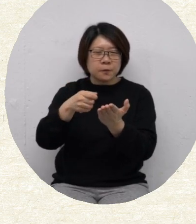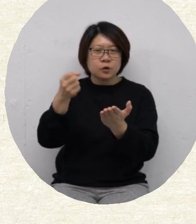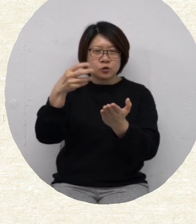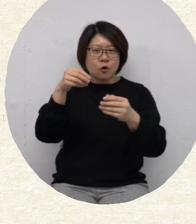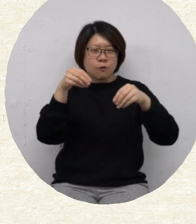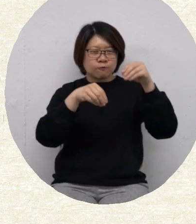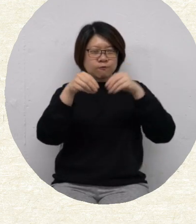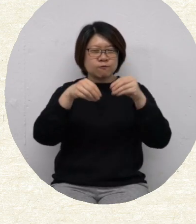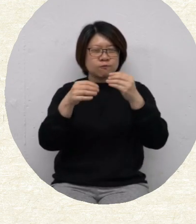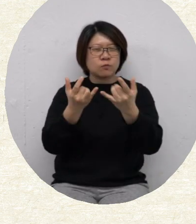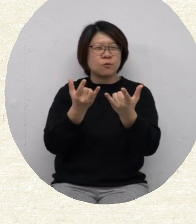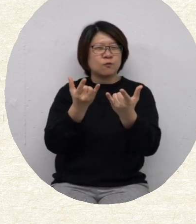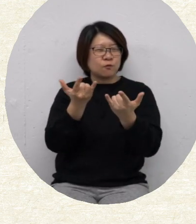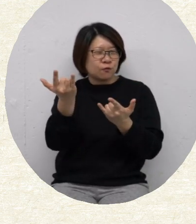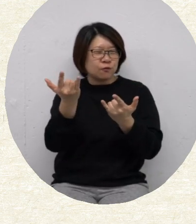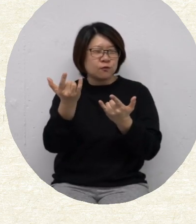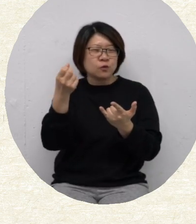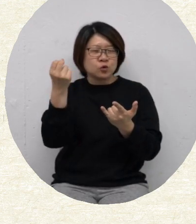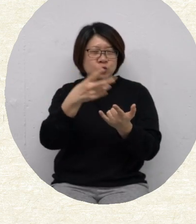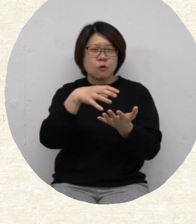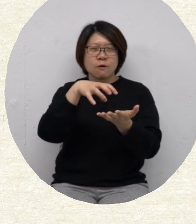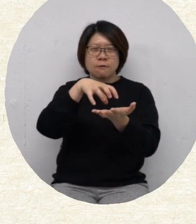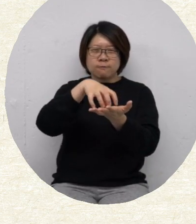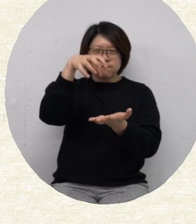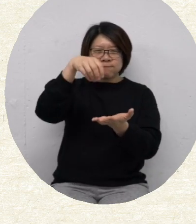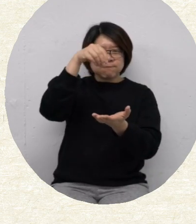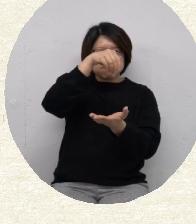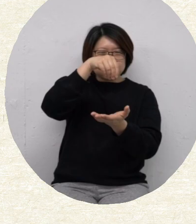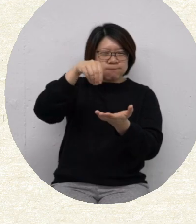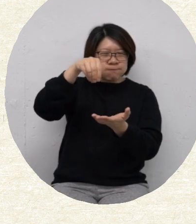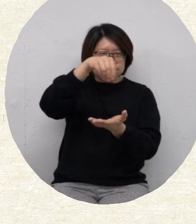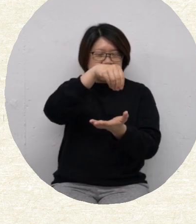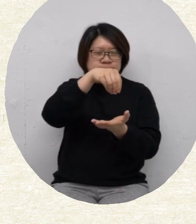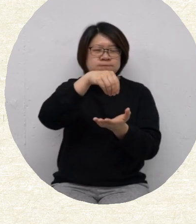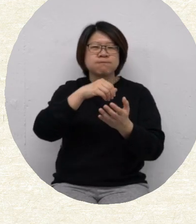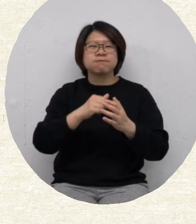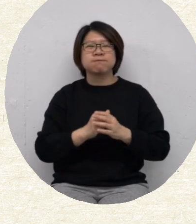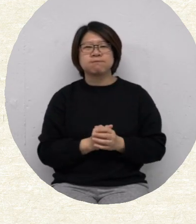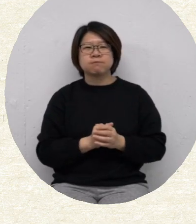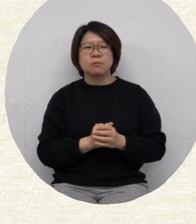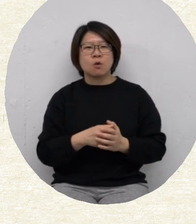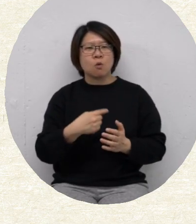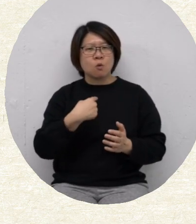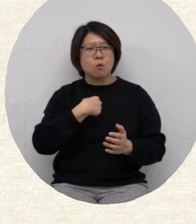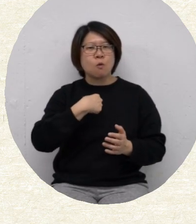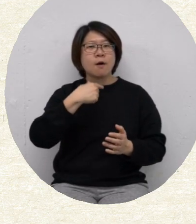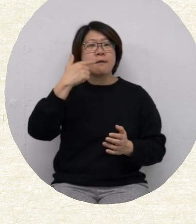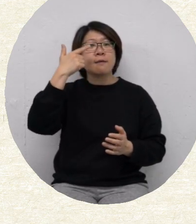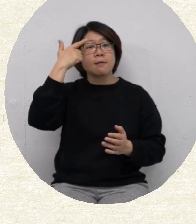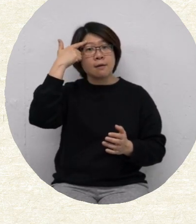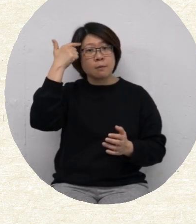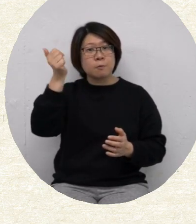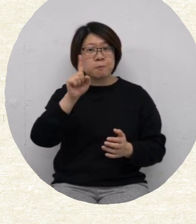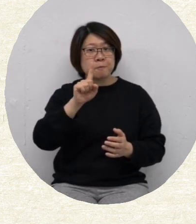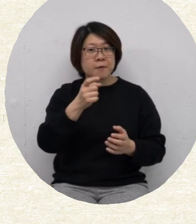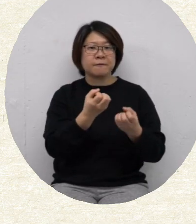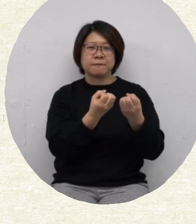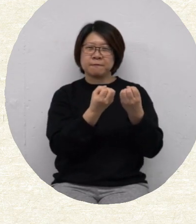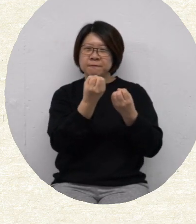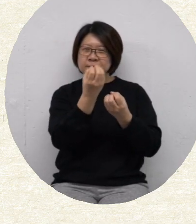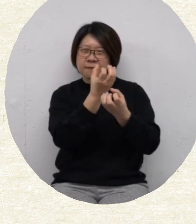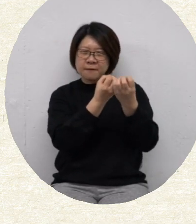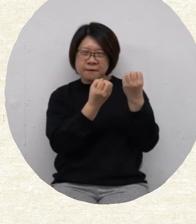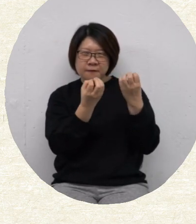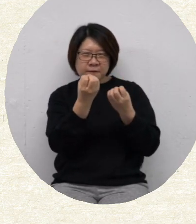The monochromatic botanical arrangements that are depicted using brushstrokes are precariously placed